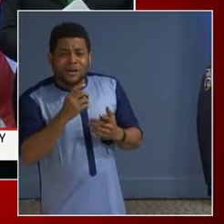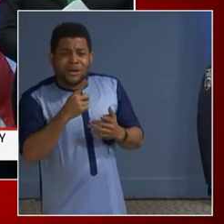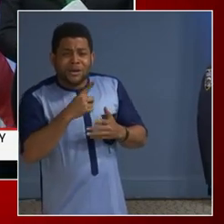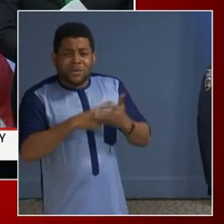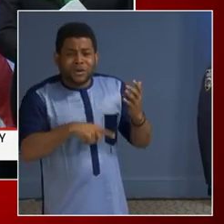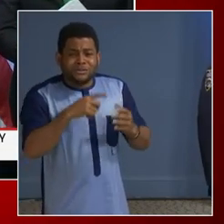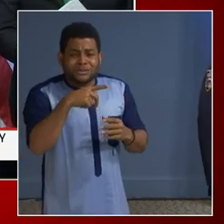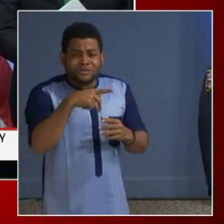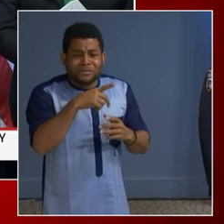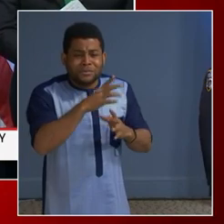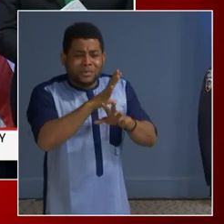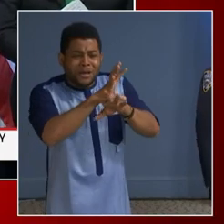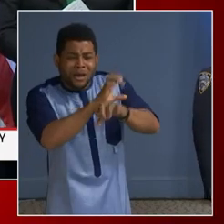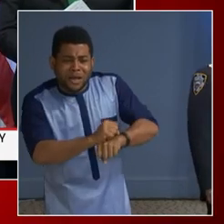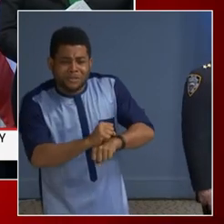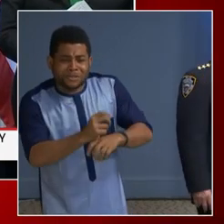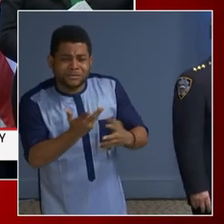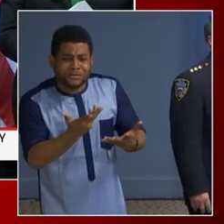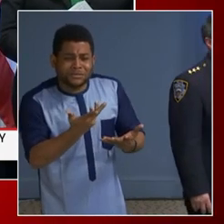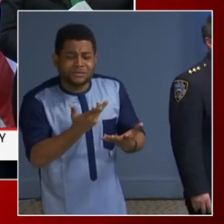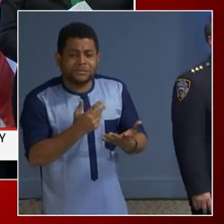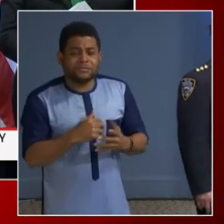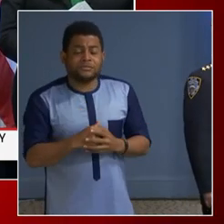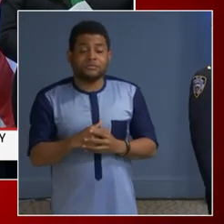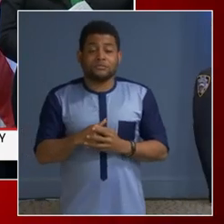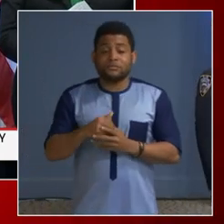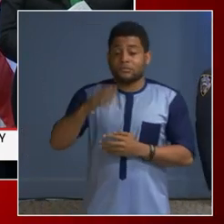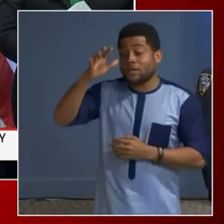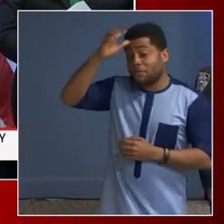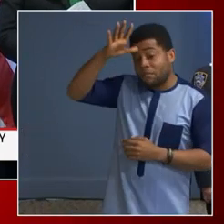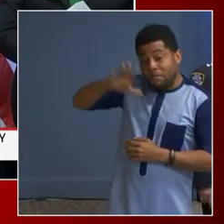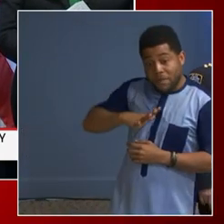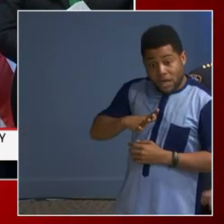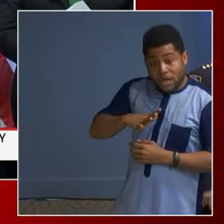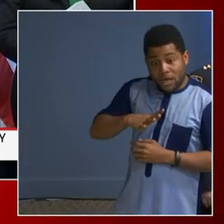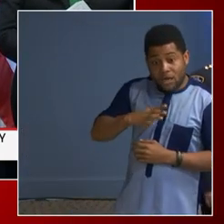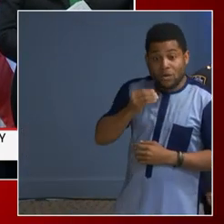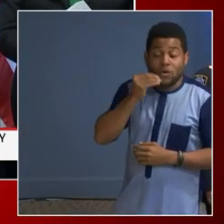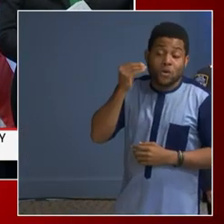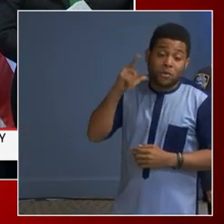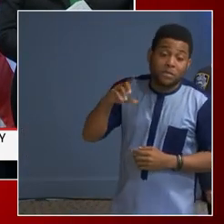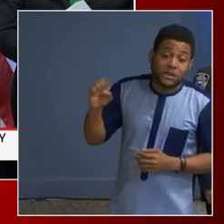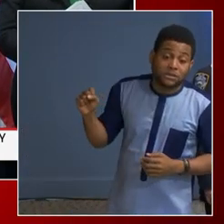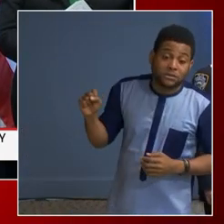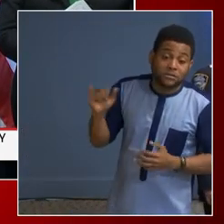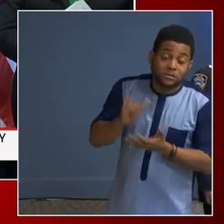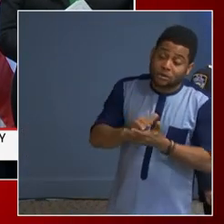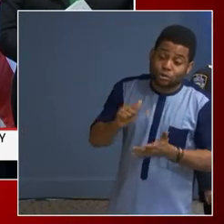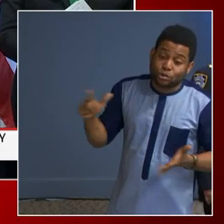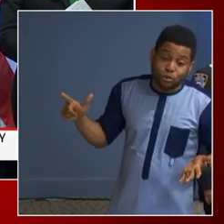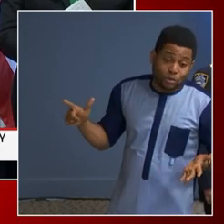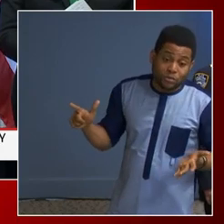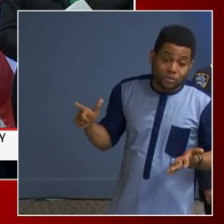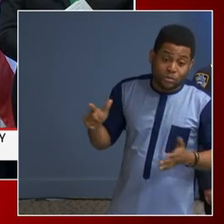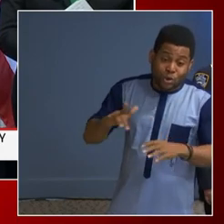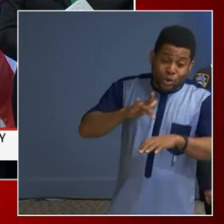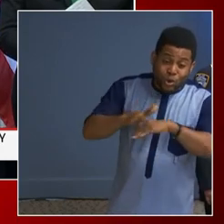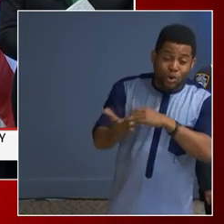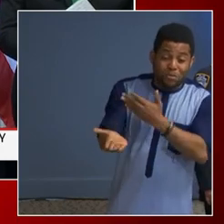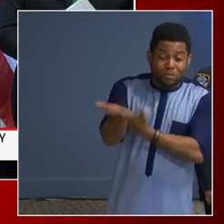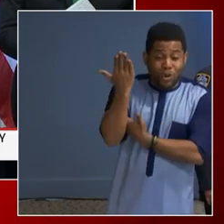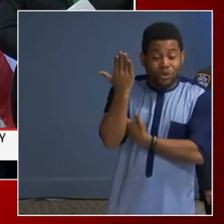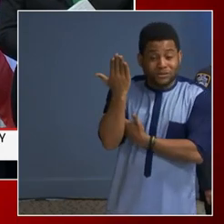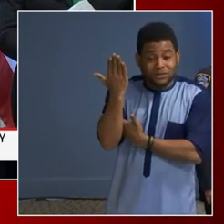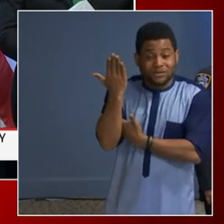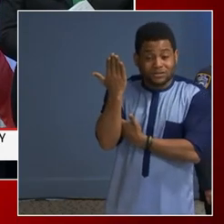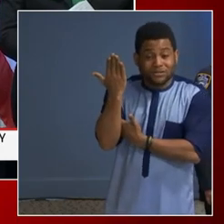is the primary male homeless. That's really the pattern, and it's in the early morning hours is what we've seen so far.